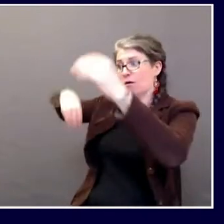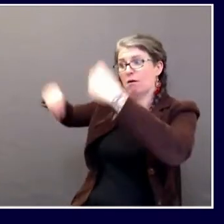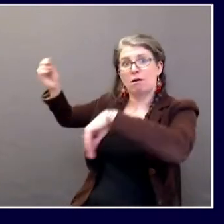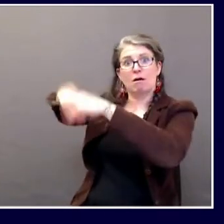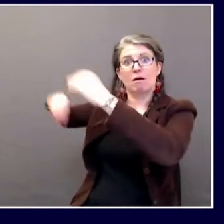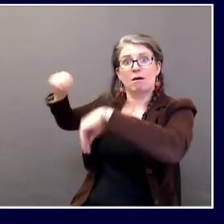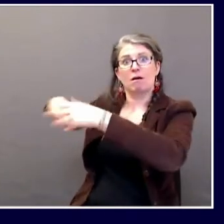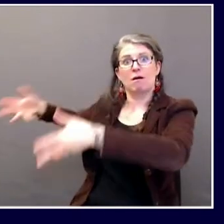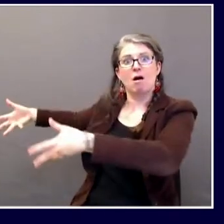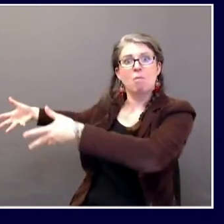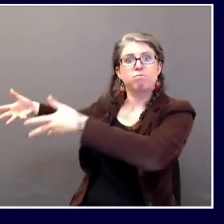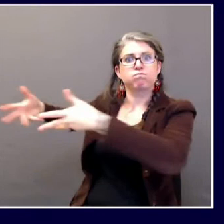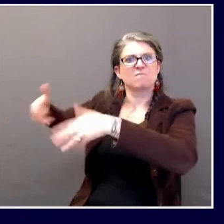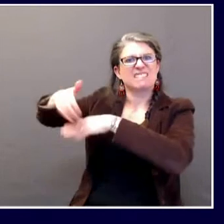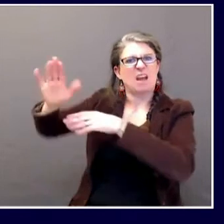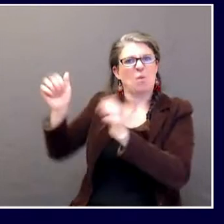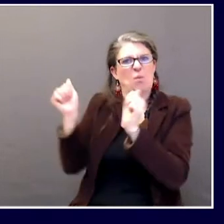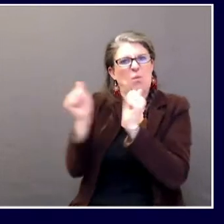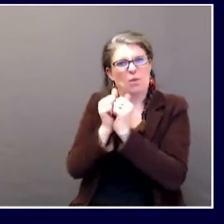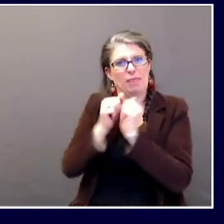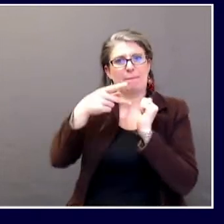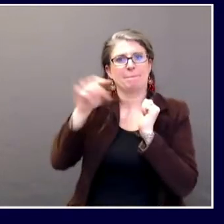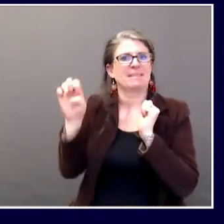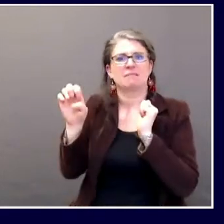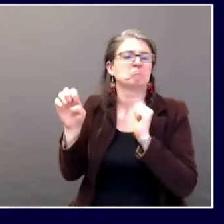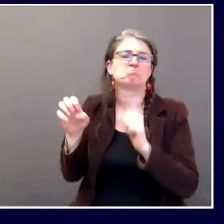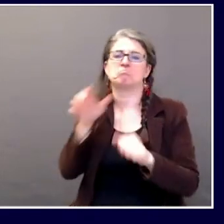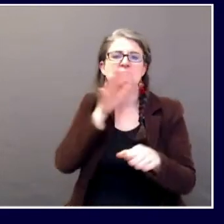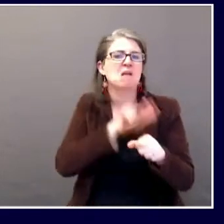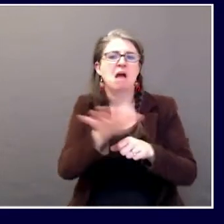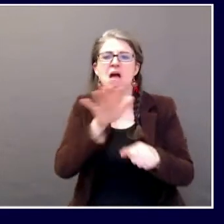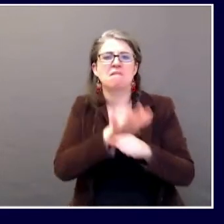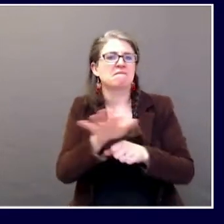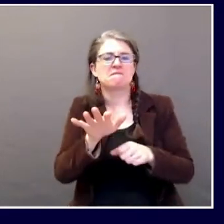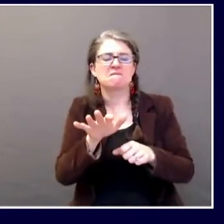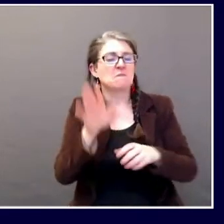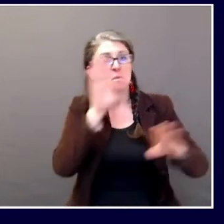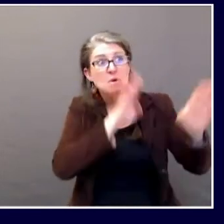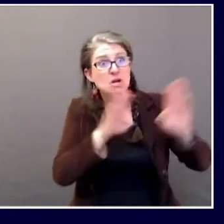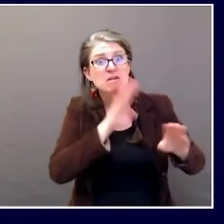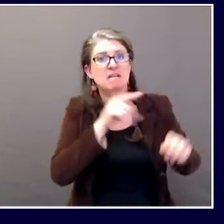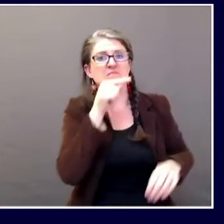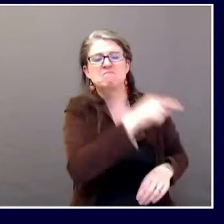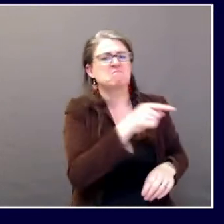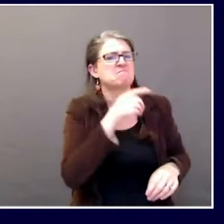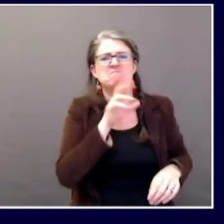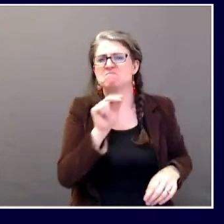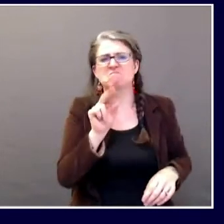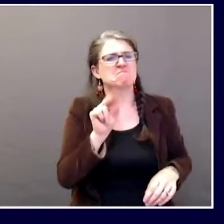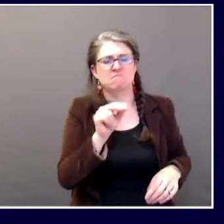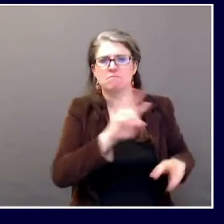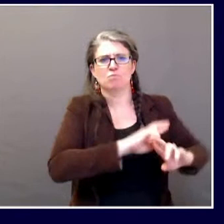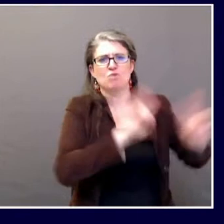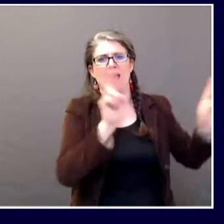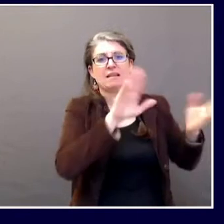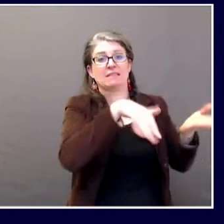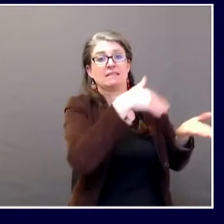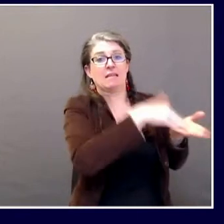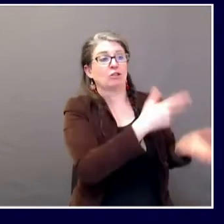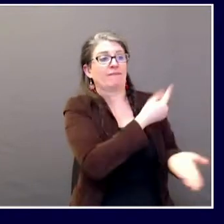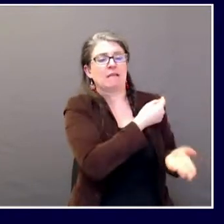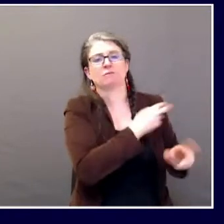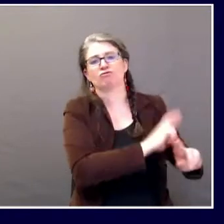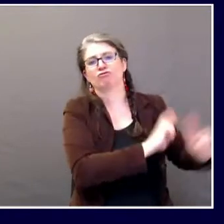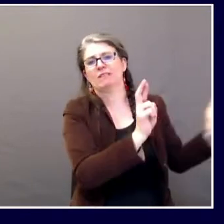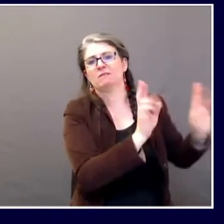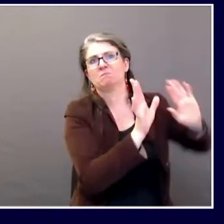connection with large-scale vaccination. Now, with respect to the PPE concern that you noted expressed by hospitals, I'm aware of the